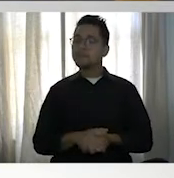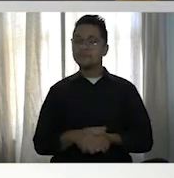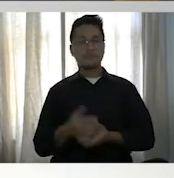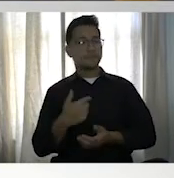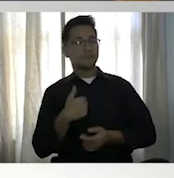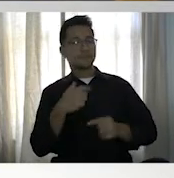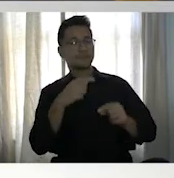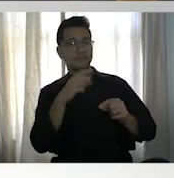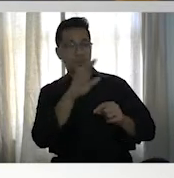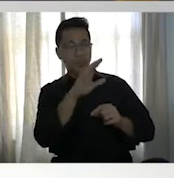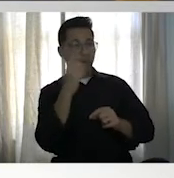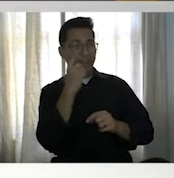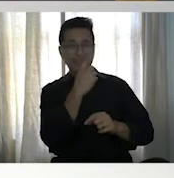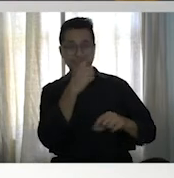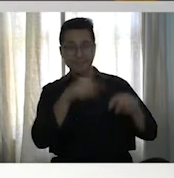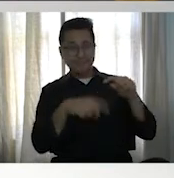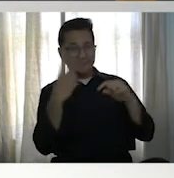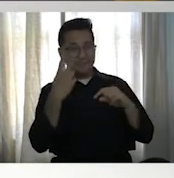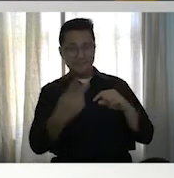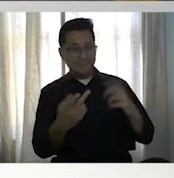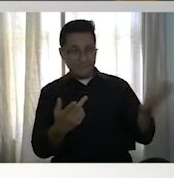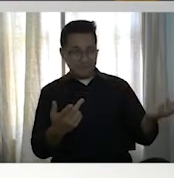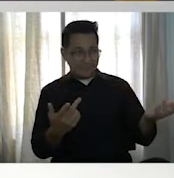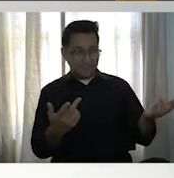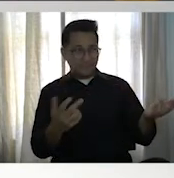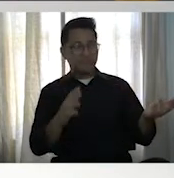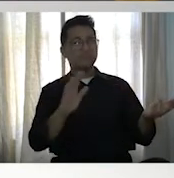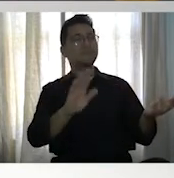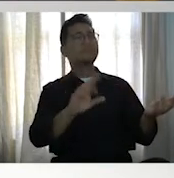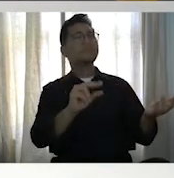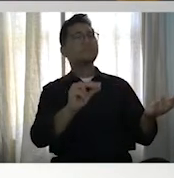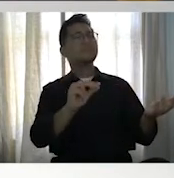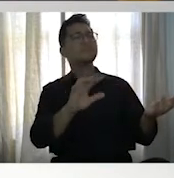I can't see your eyes. I can't. No, yeah,